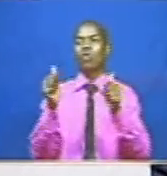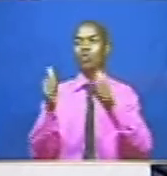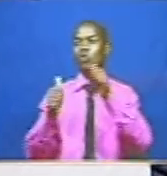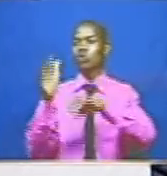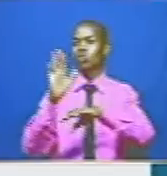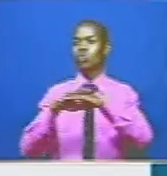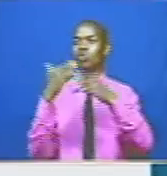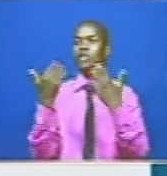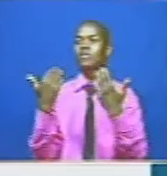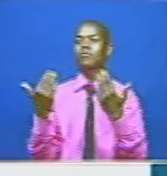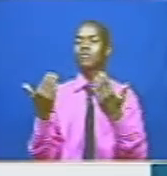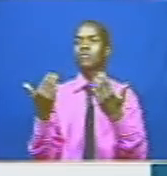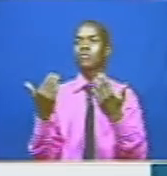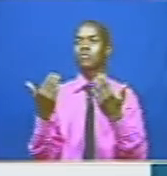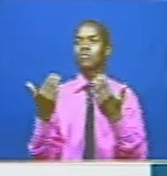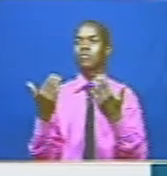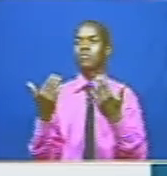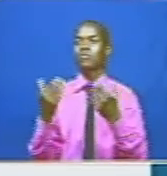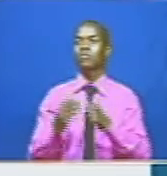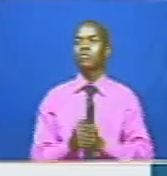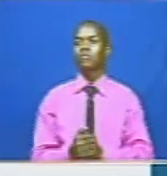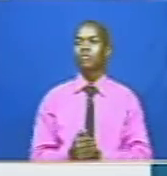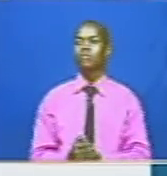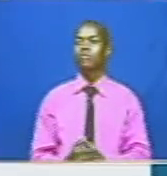stability and more tourists.